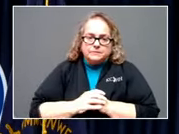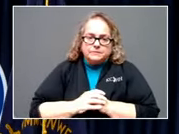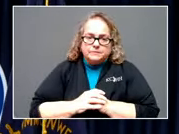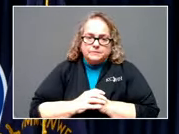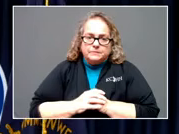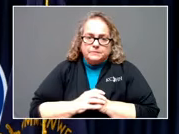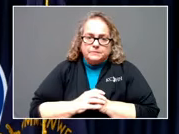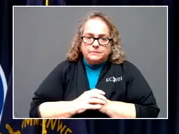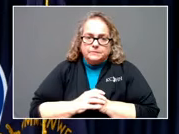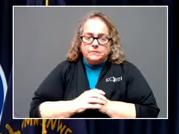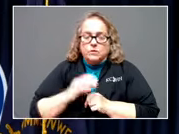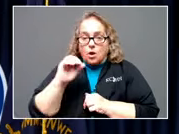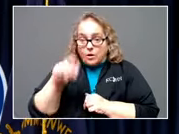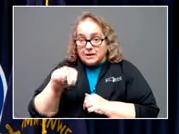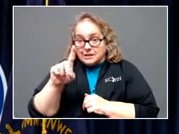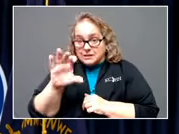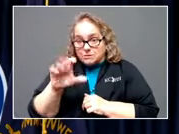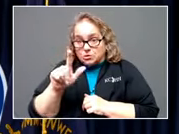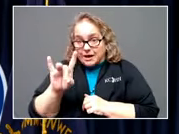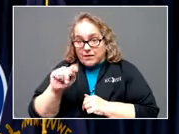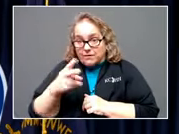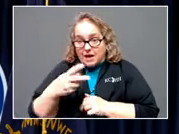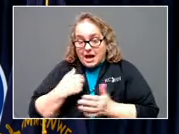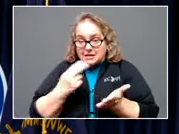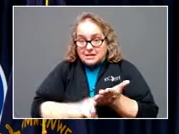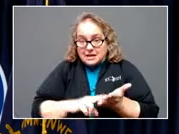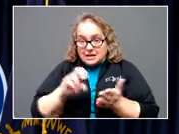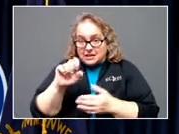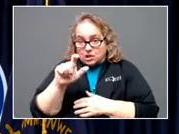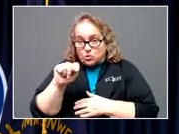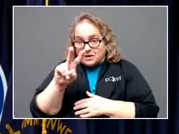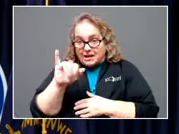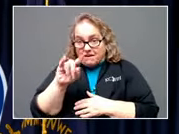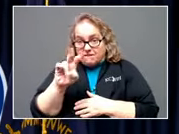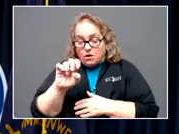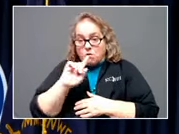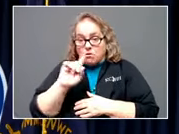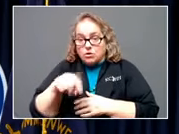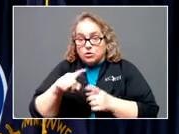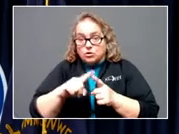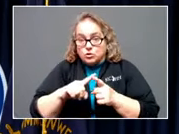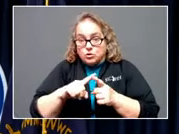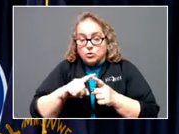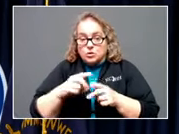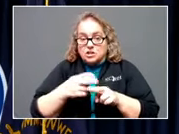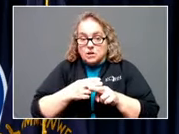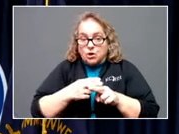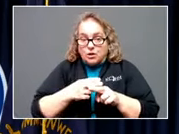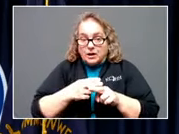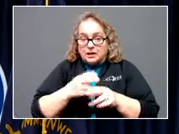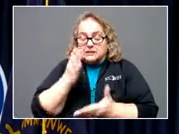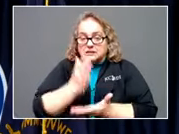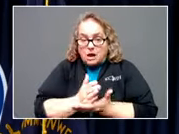On December 28th, I signed an executive order to temporarily suspend the work search requirement in the waiting week